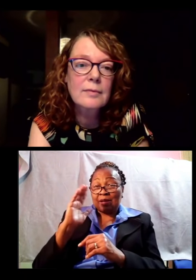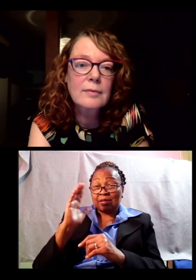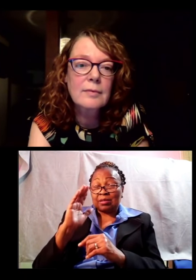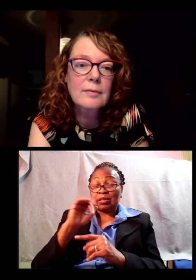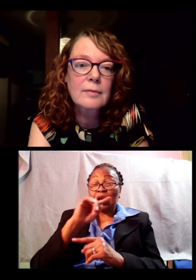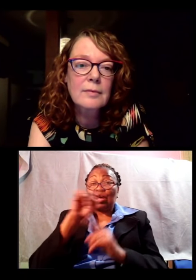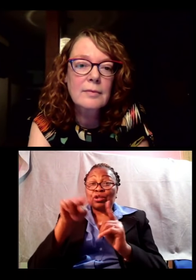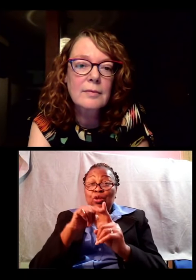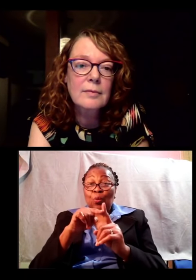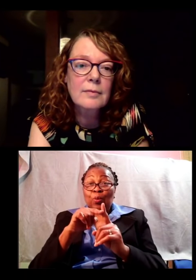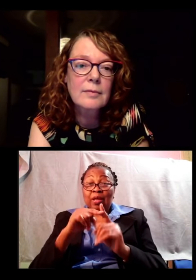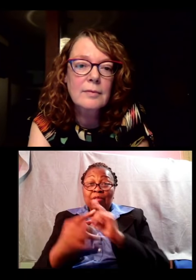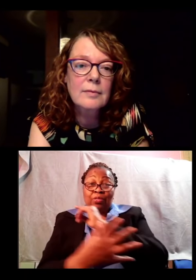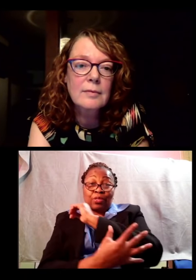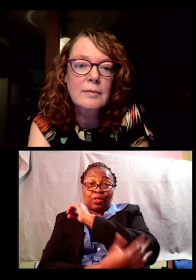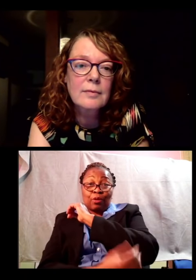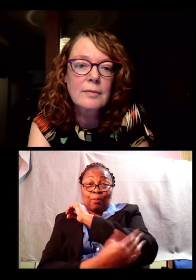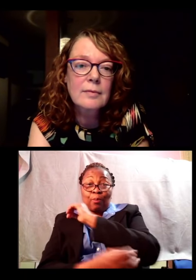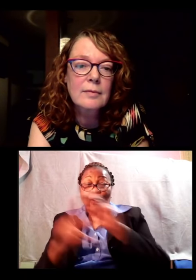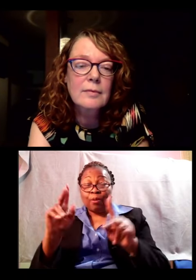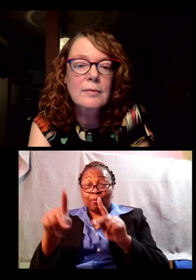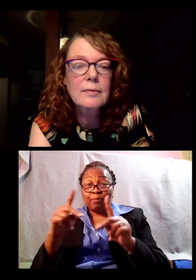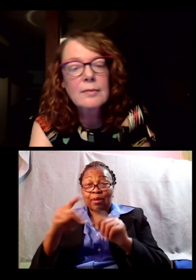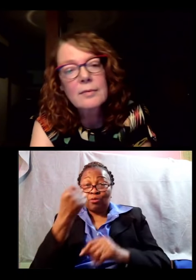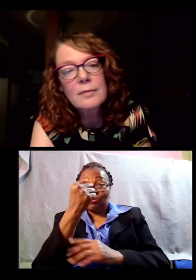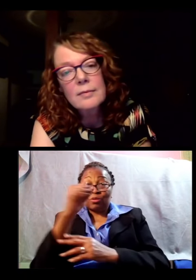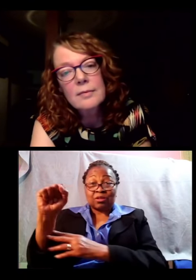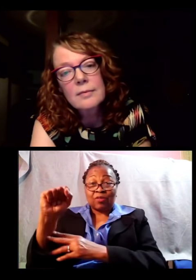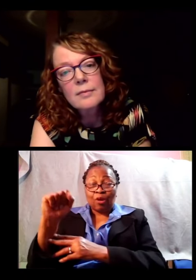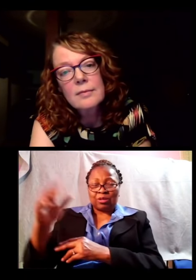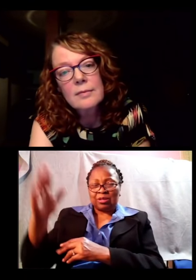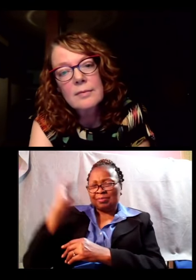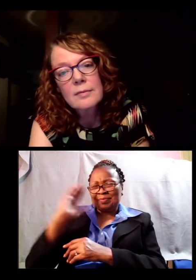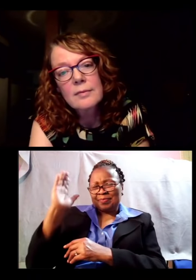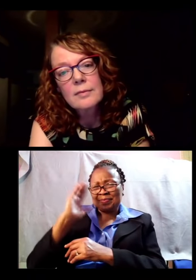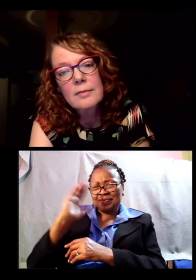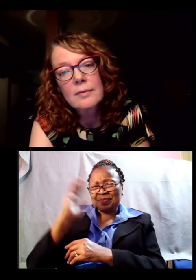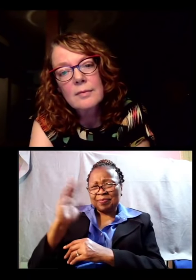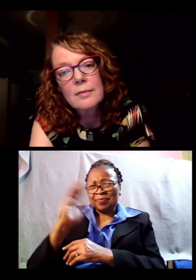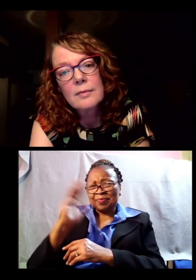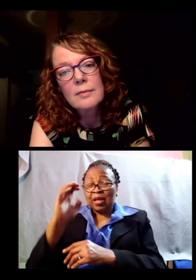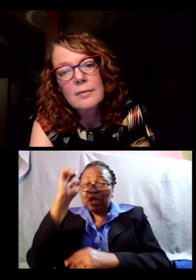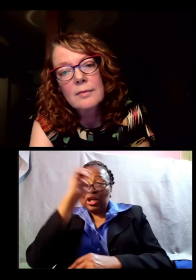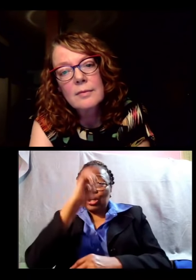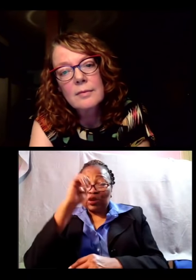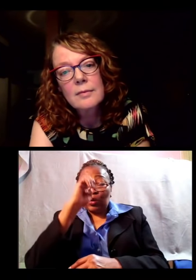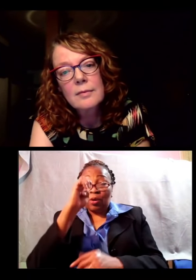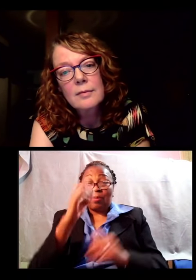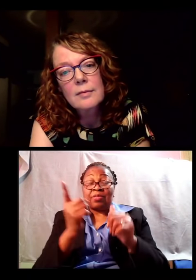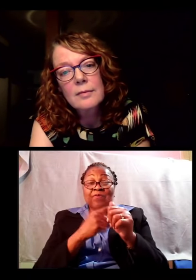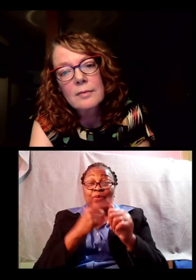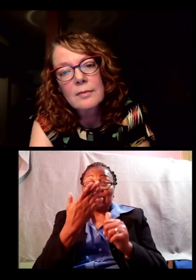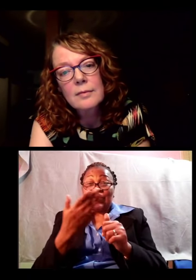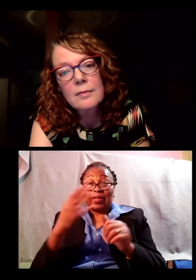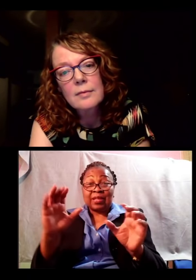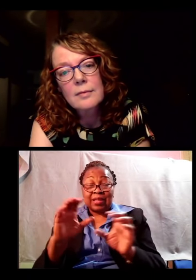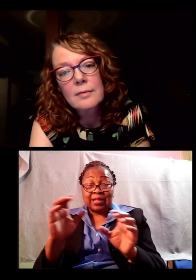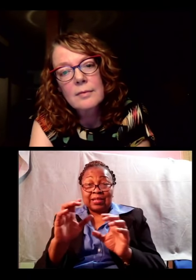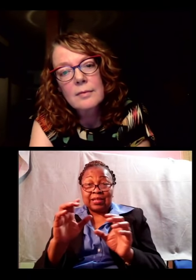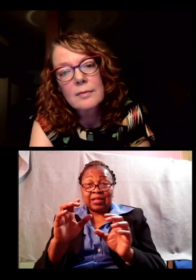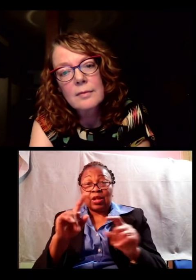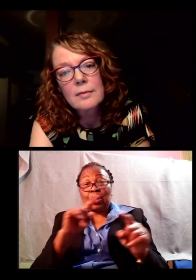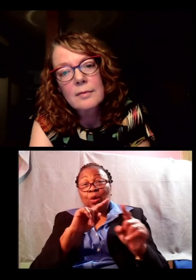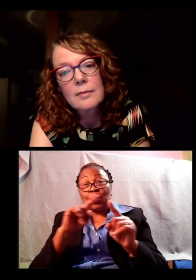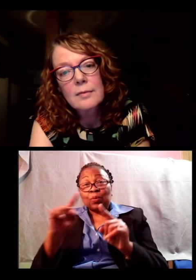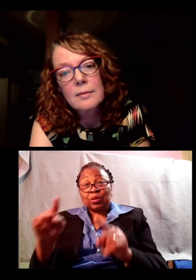revolted in medieval and Renaissance and early modern Europe, the first thing they did was go to the